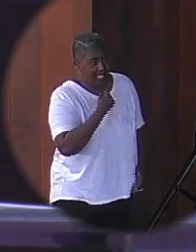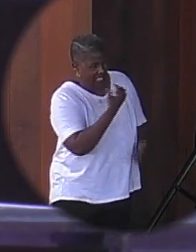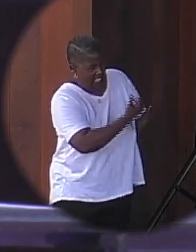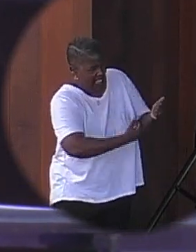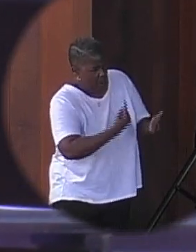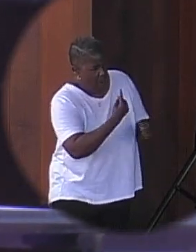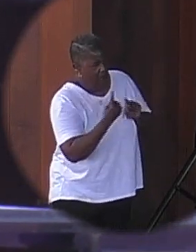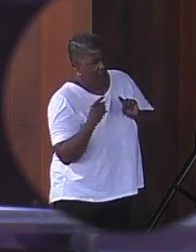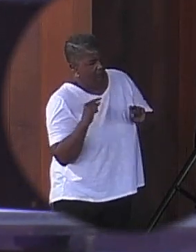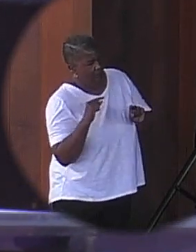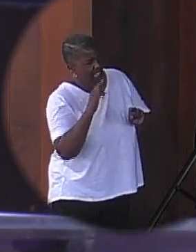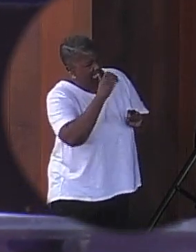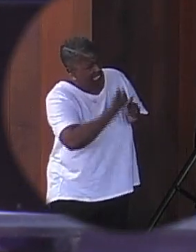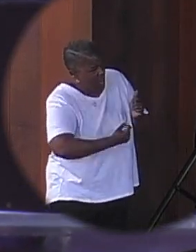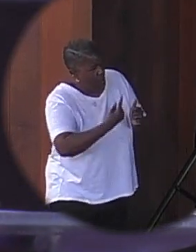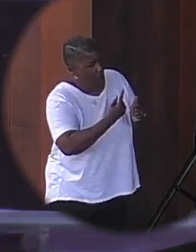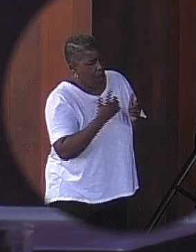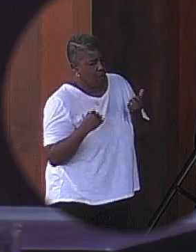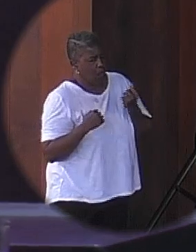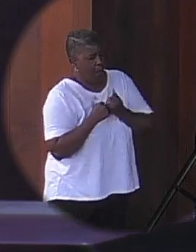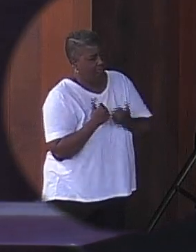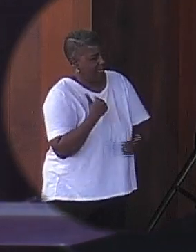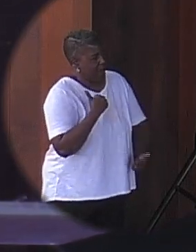anyone who sides with me